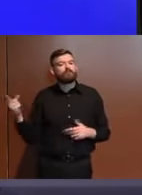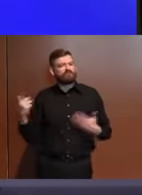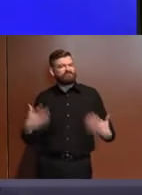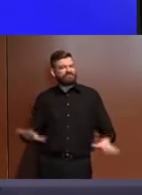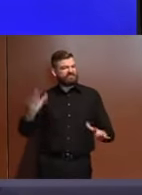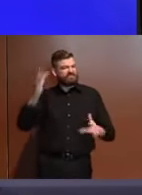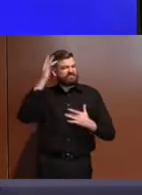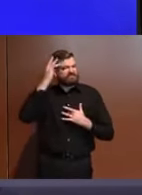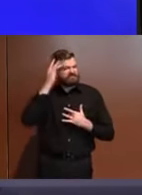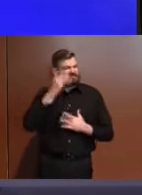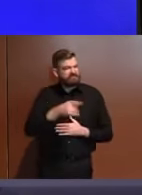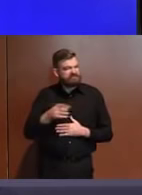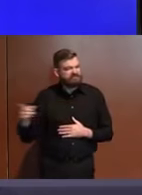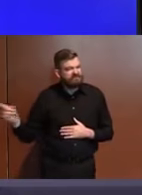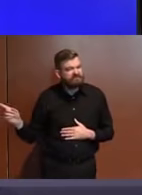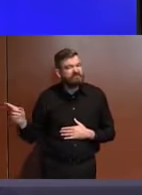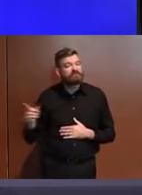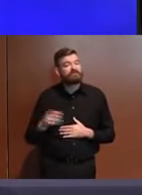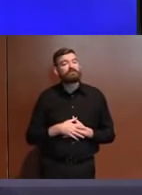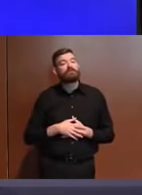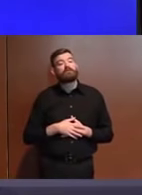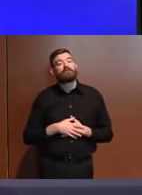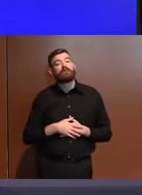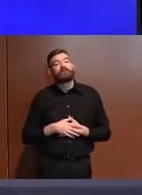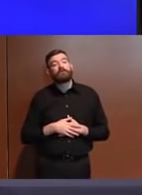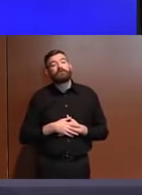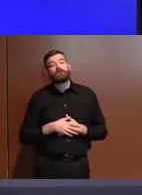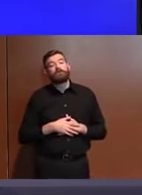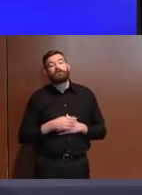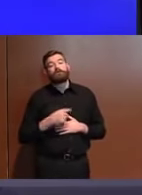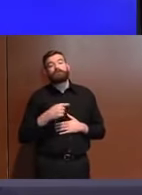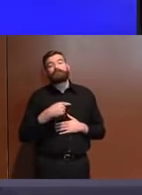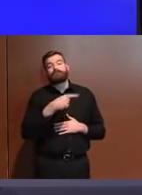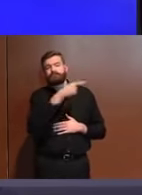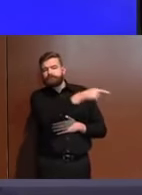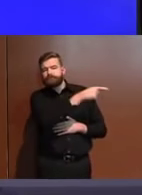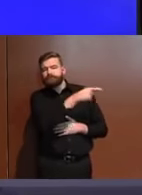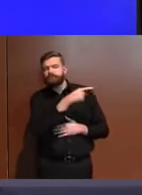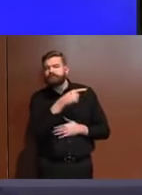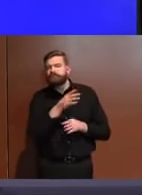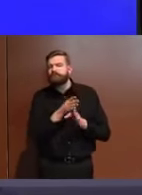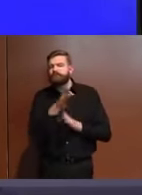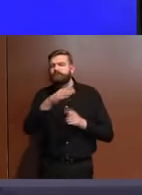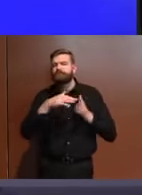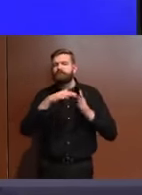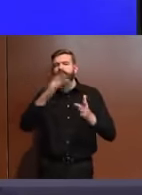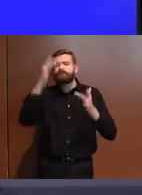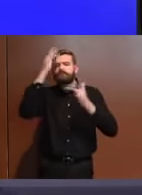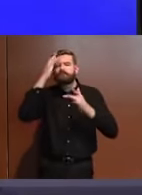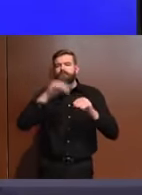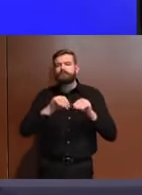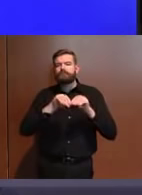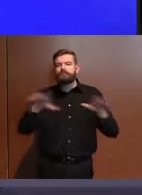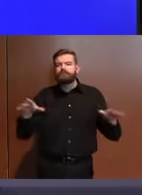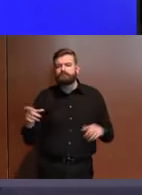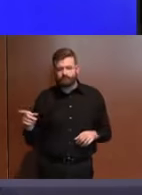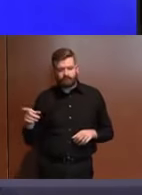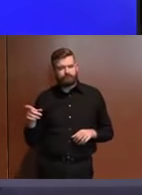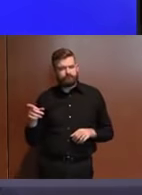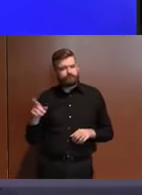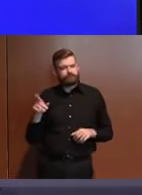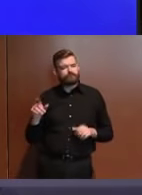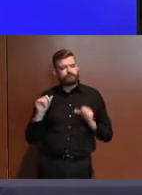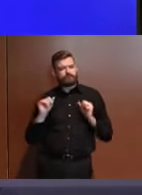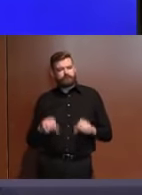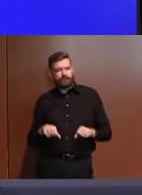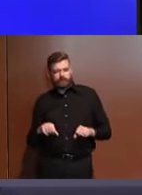it gives these folks and the epidemiologists the weapons that they need to do everything we can to get